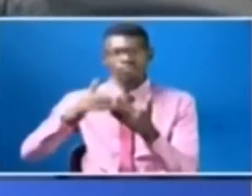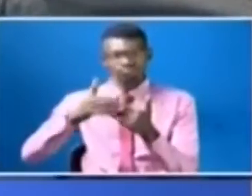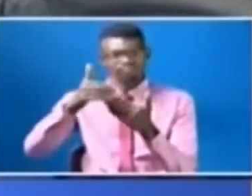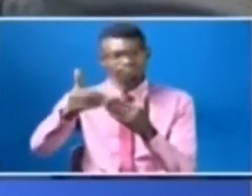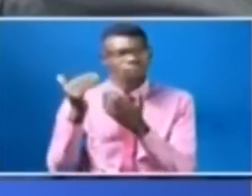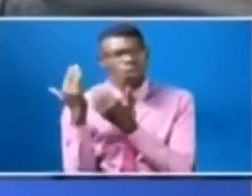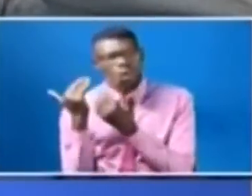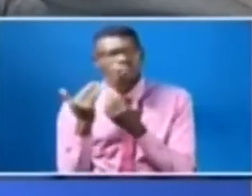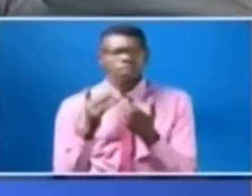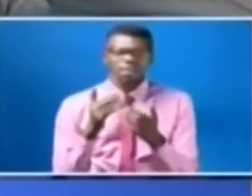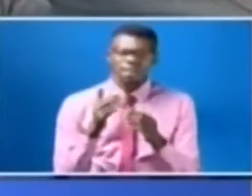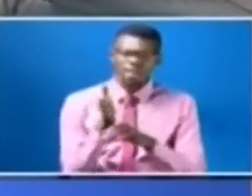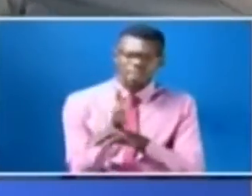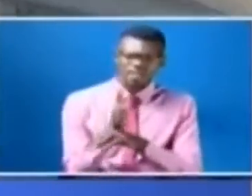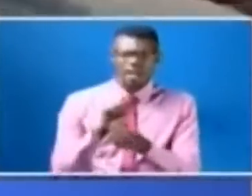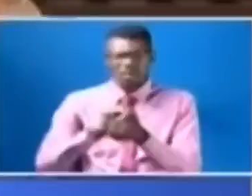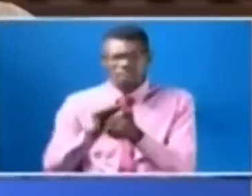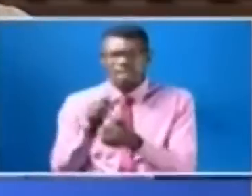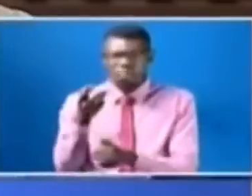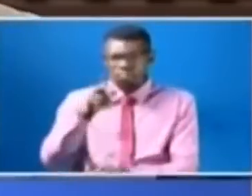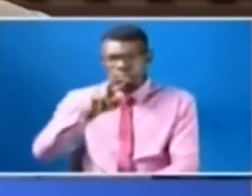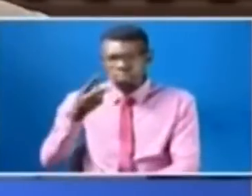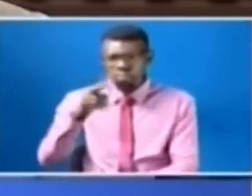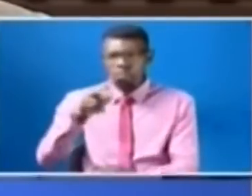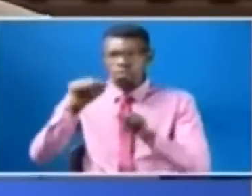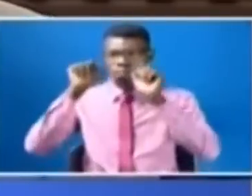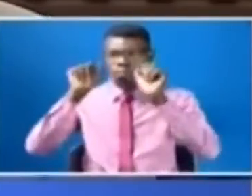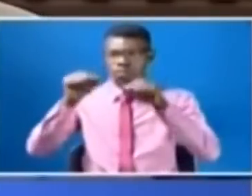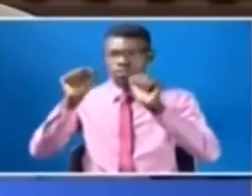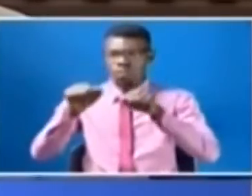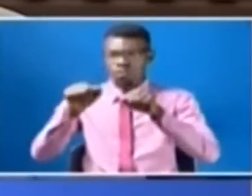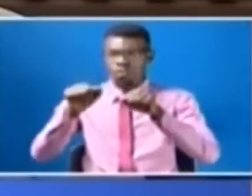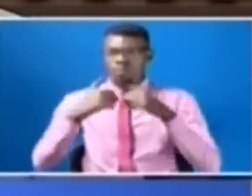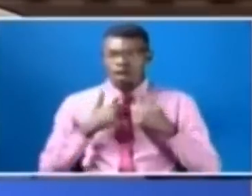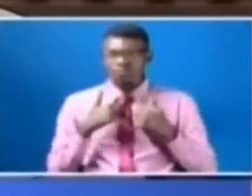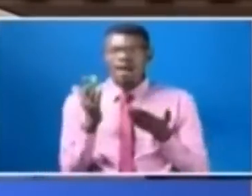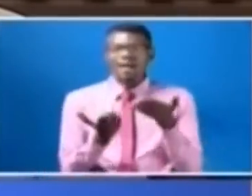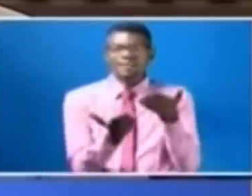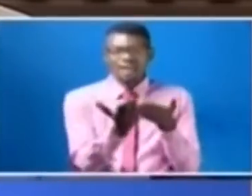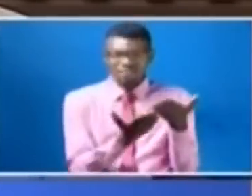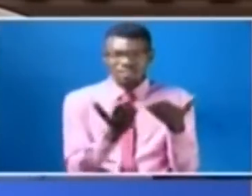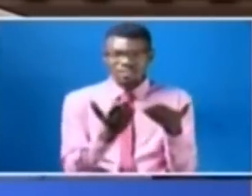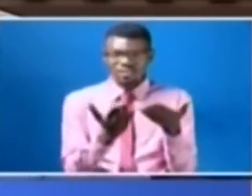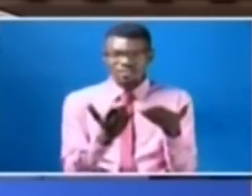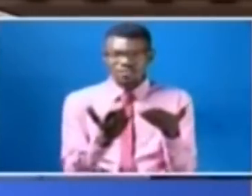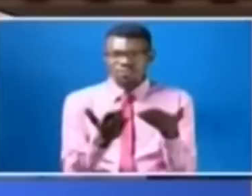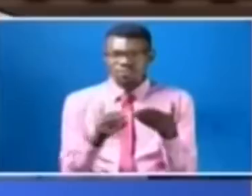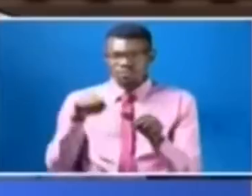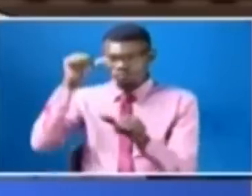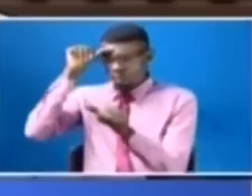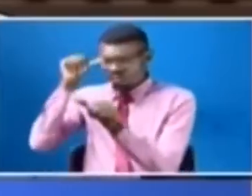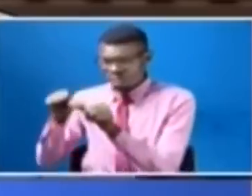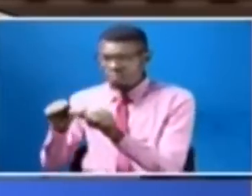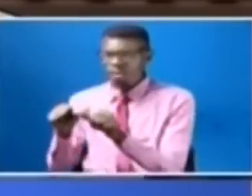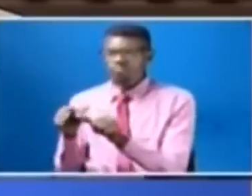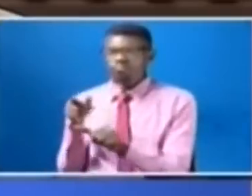hopefully Thursday or Friday, there will be a memorial service for all those